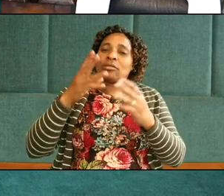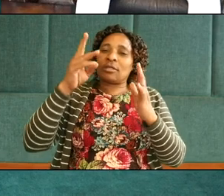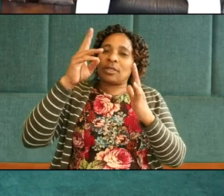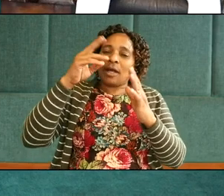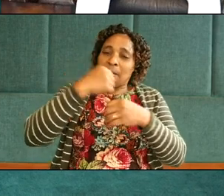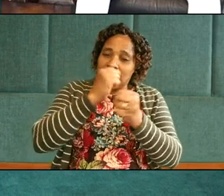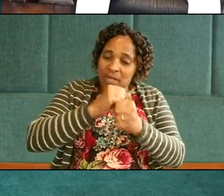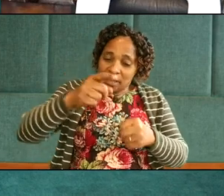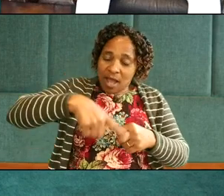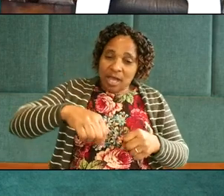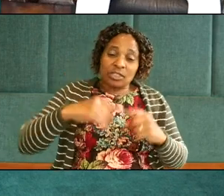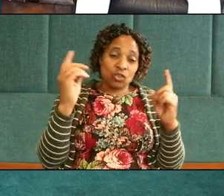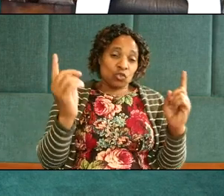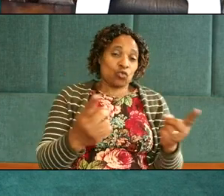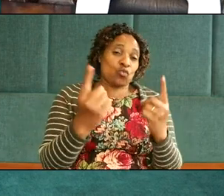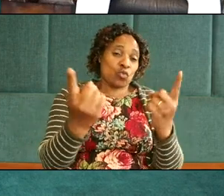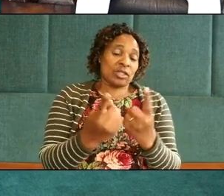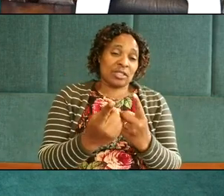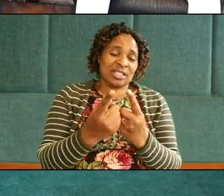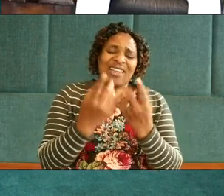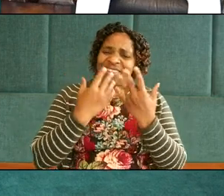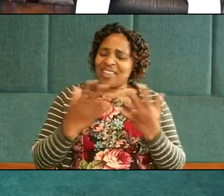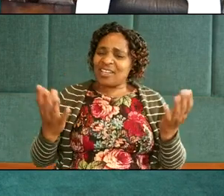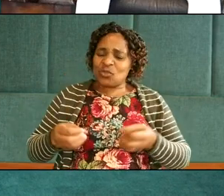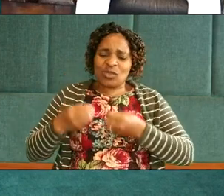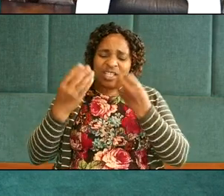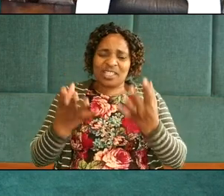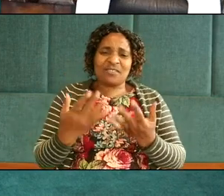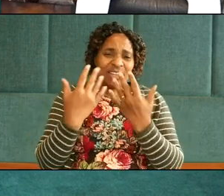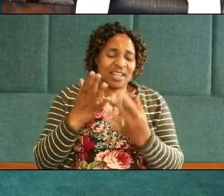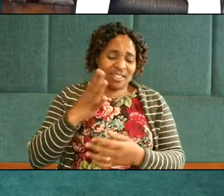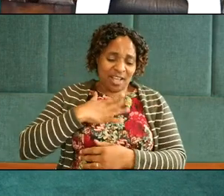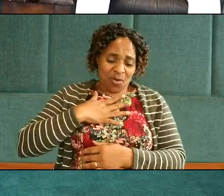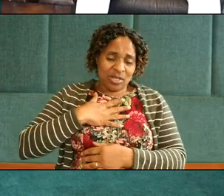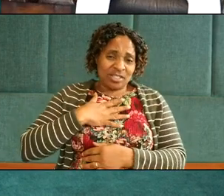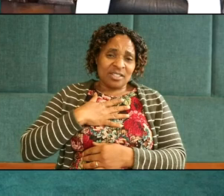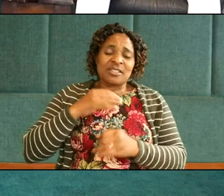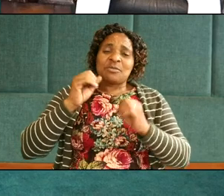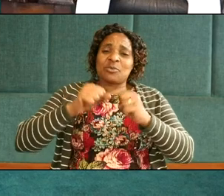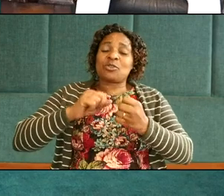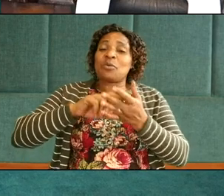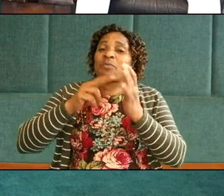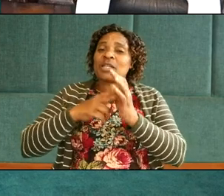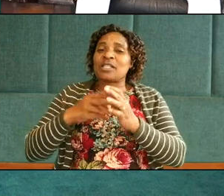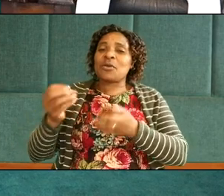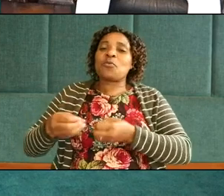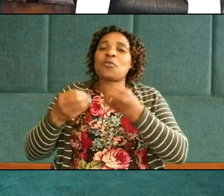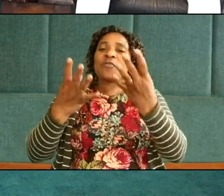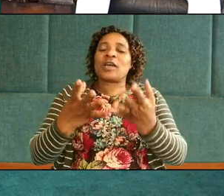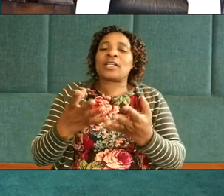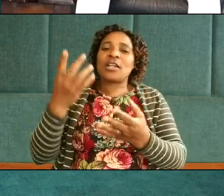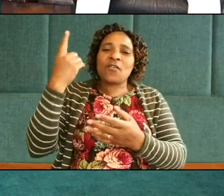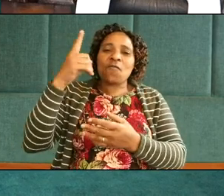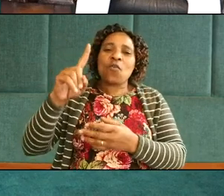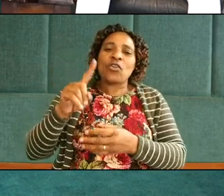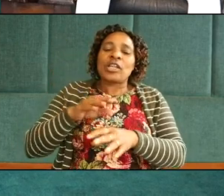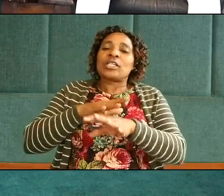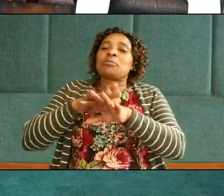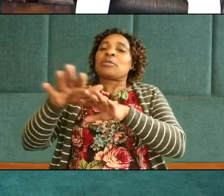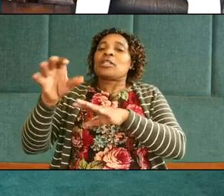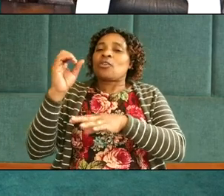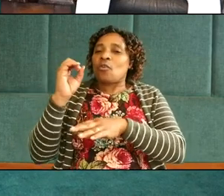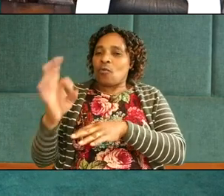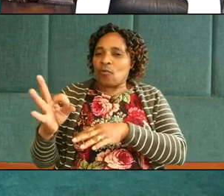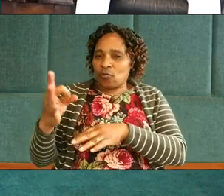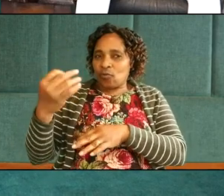stewards. The property which he has placed in their hands is the means that he has provided for the spread of the